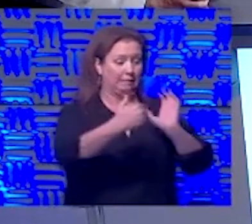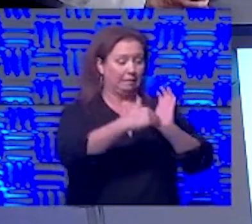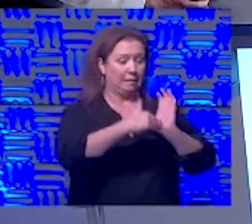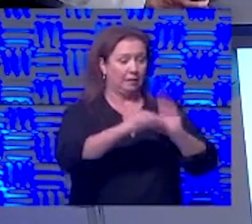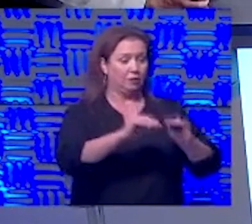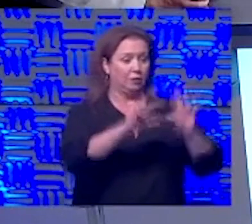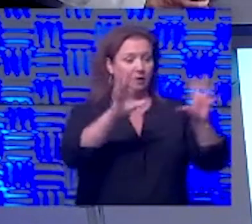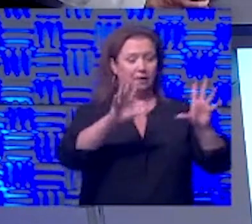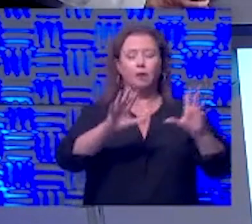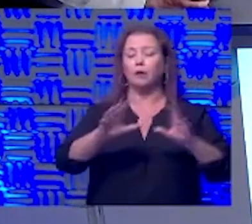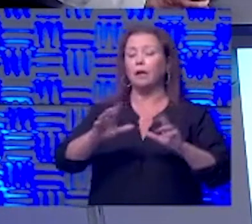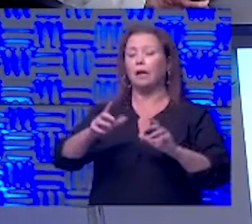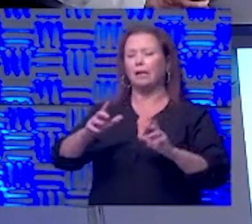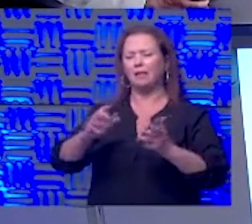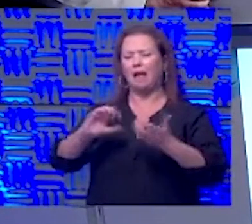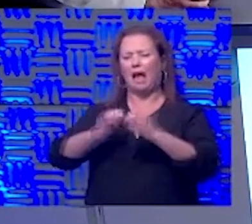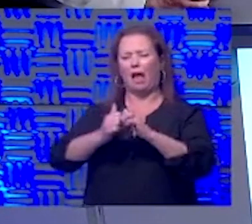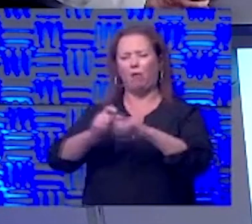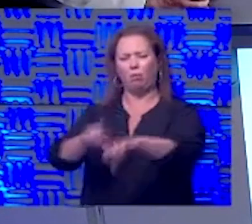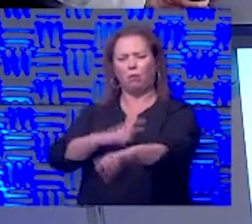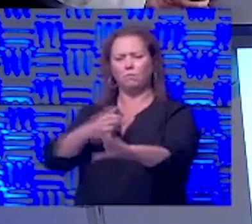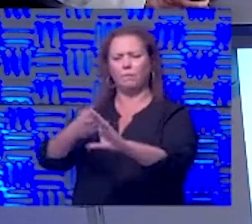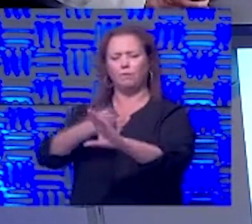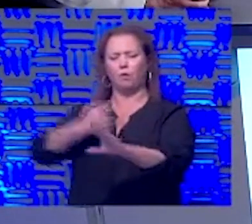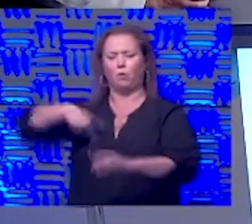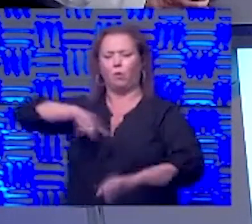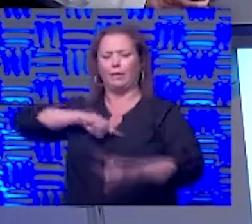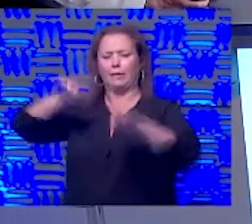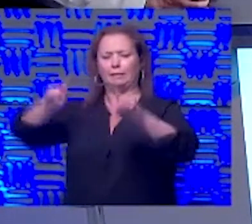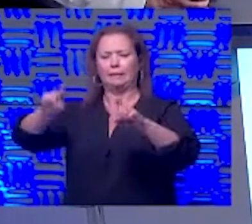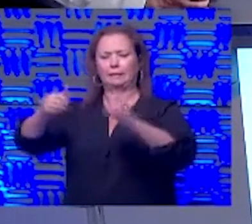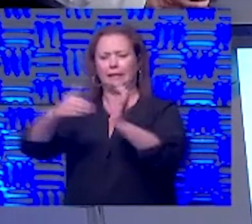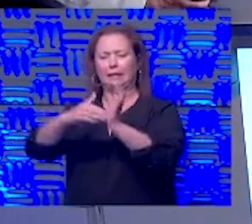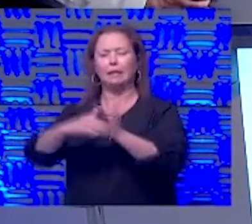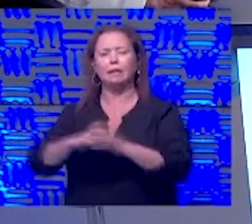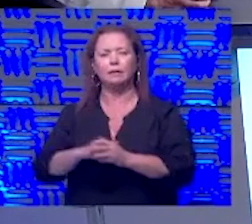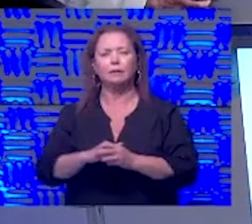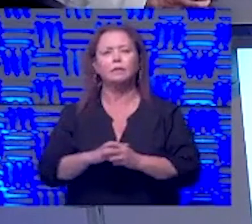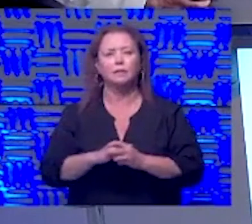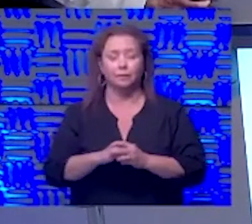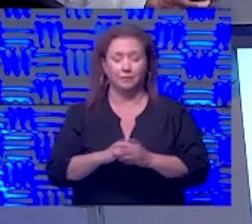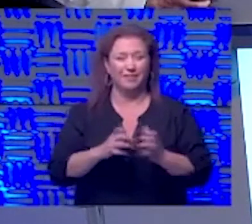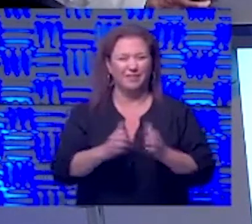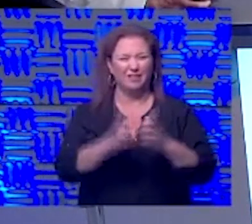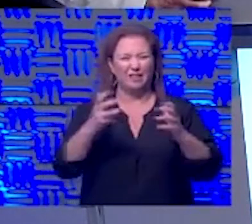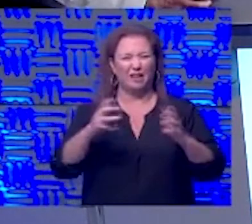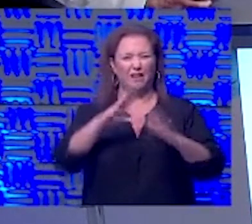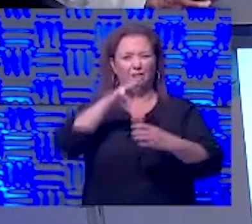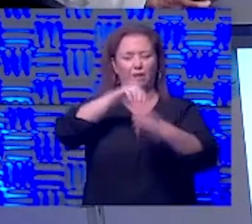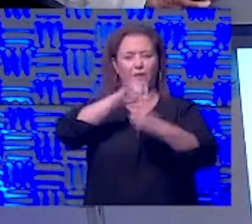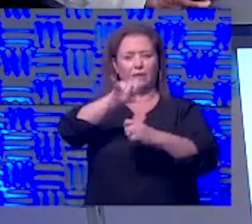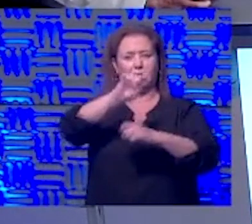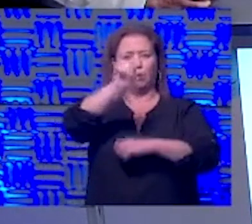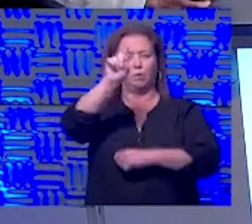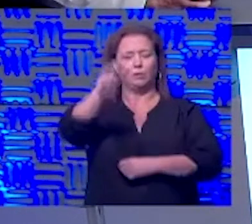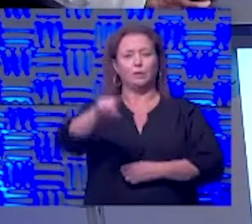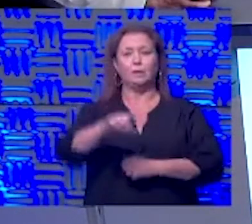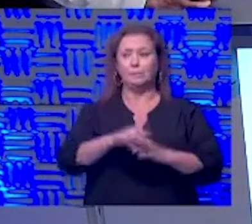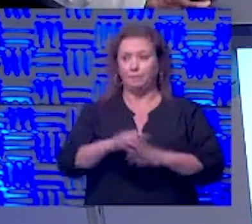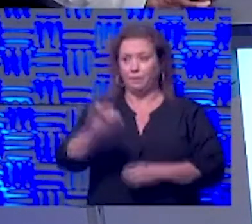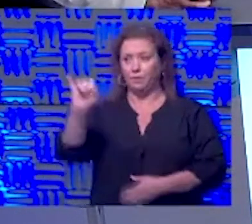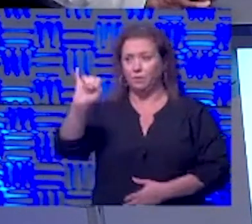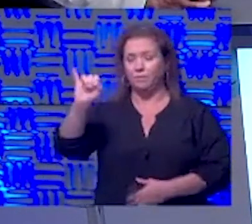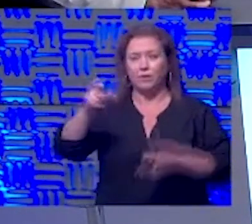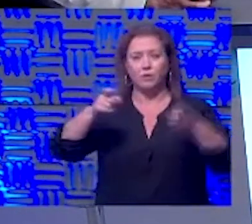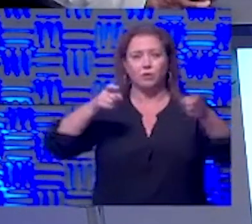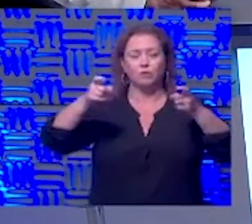before the family needs to retest, and is everybody okay? Boy, there's a lot wrapped up into Yeah, that that's a question, lot. Dana. Let's start with you, because there are some infection control